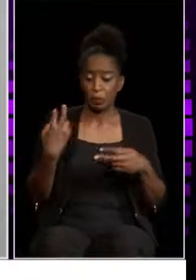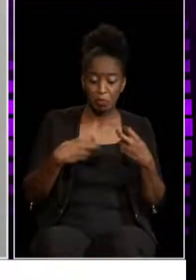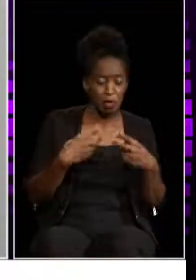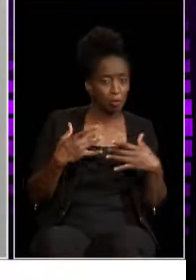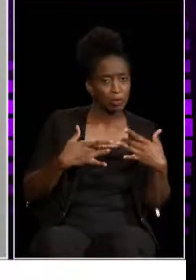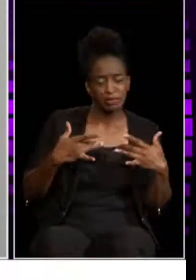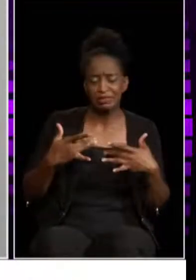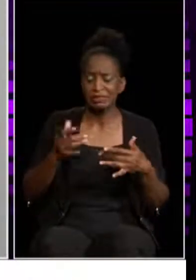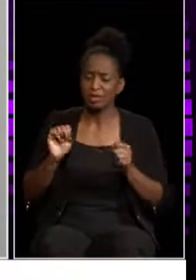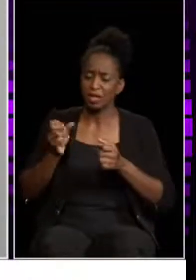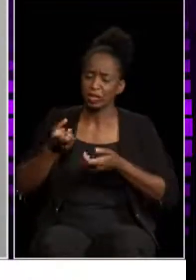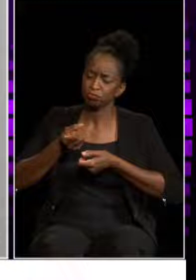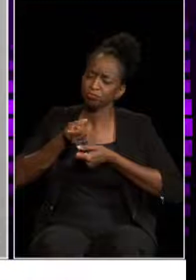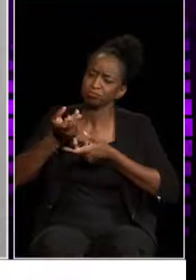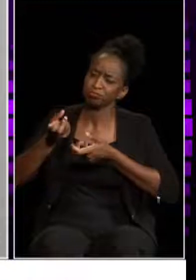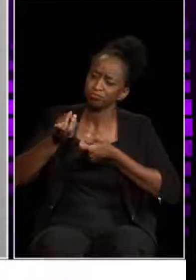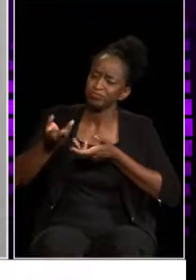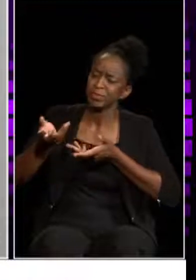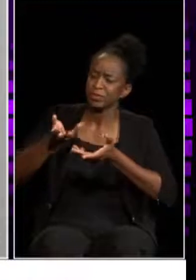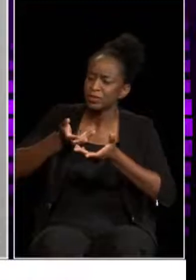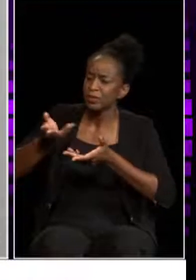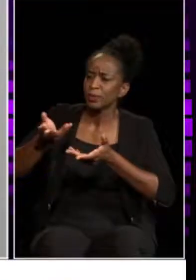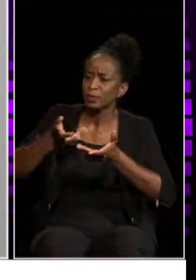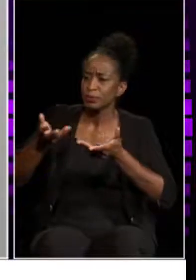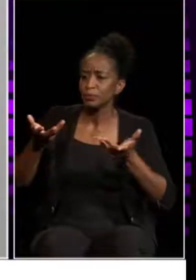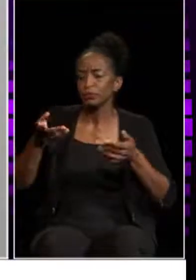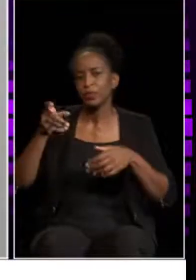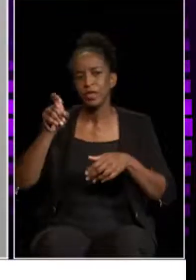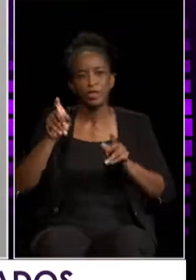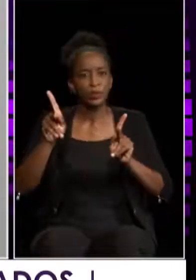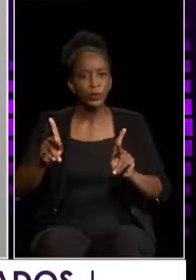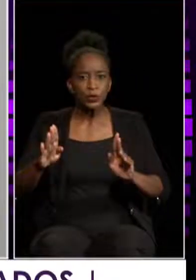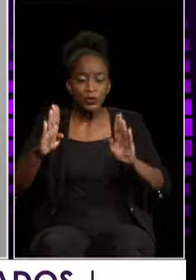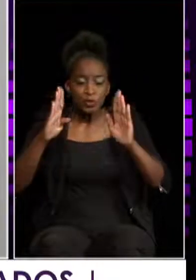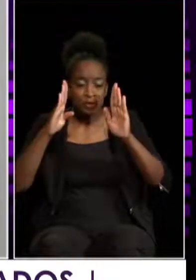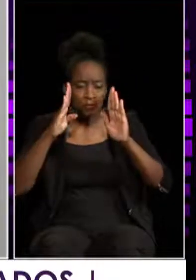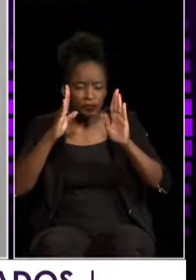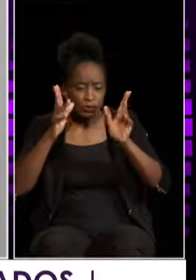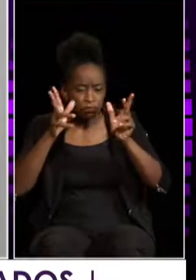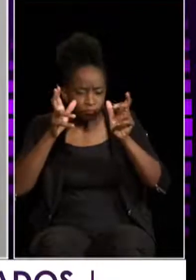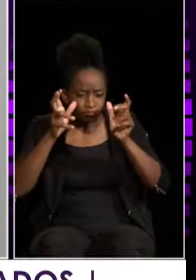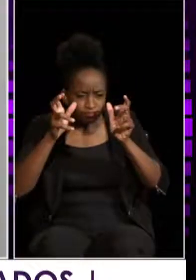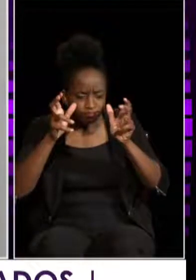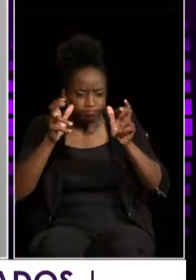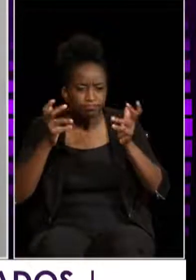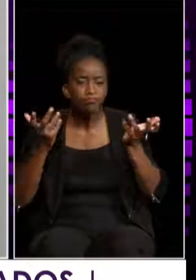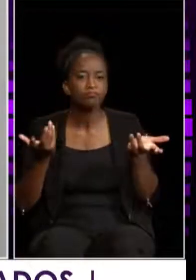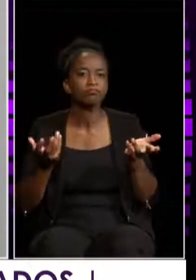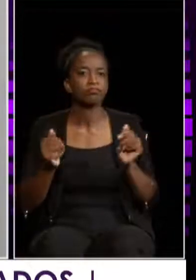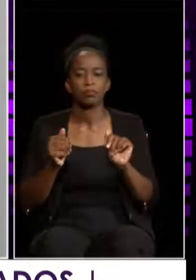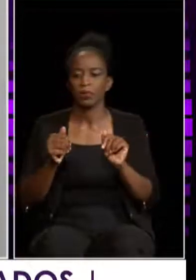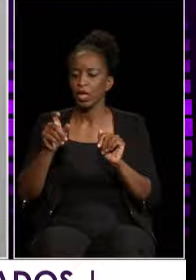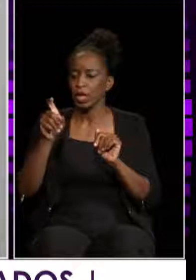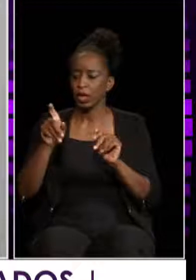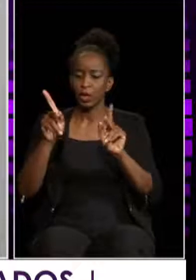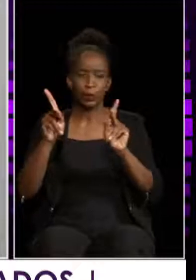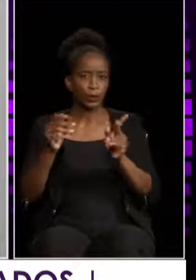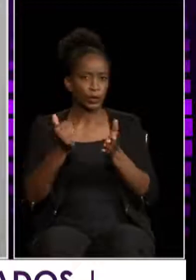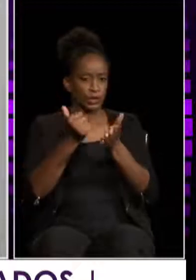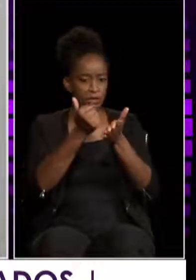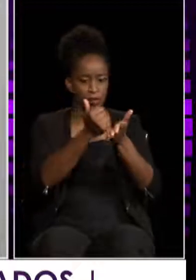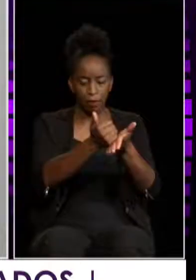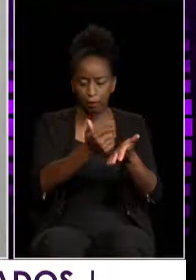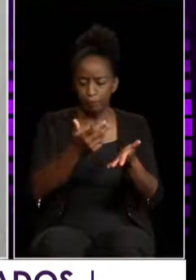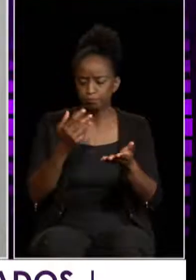listening ear. You might need a second opinion on a decision that you've made, or guidance in making a decision. And if I could